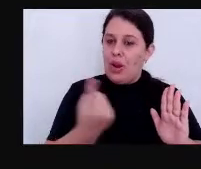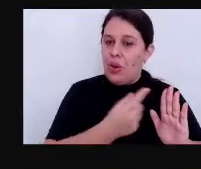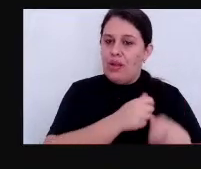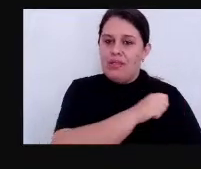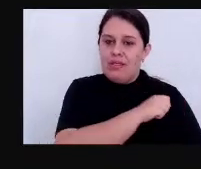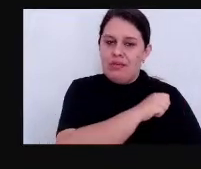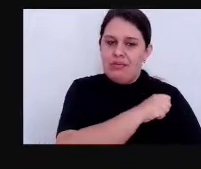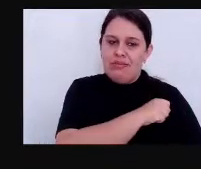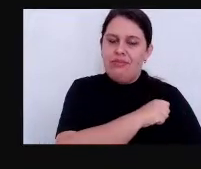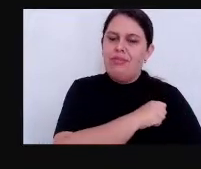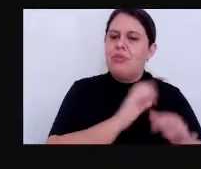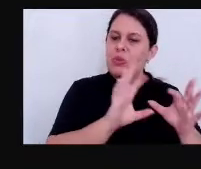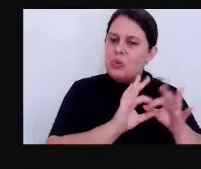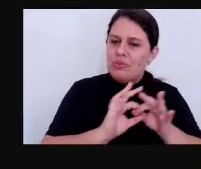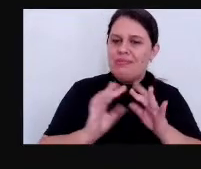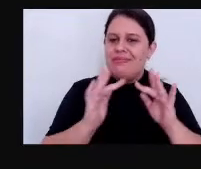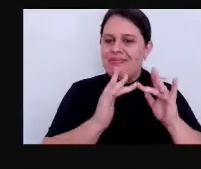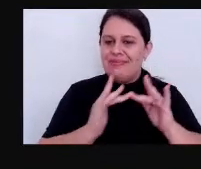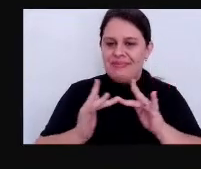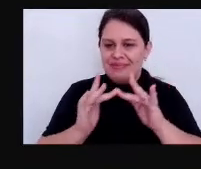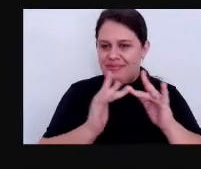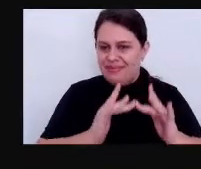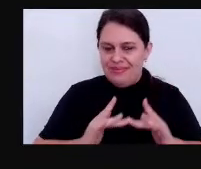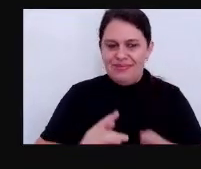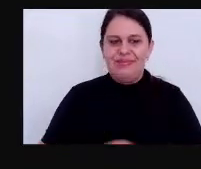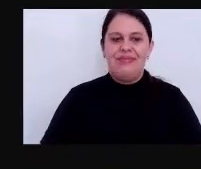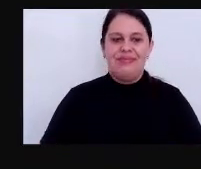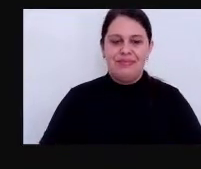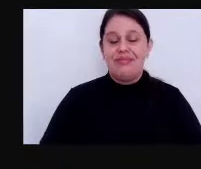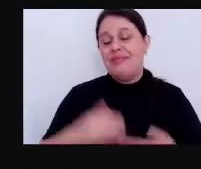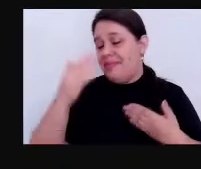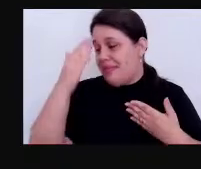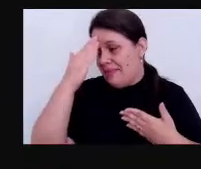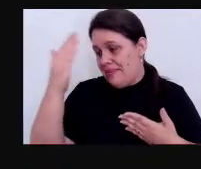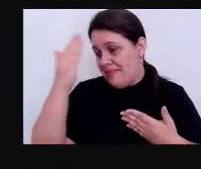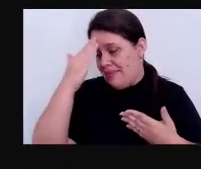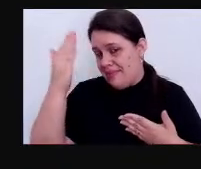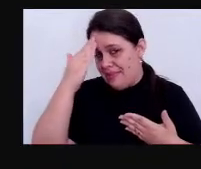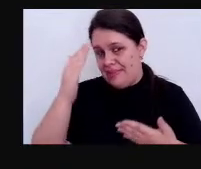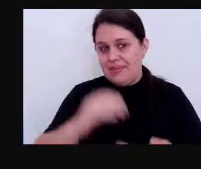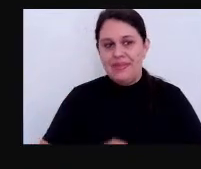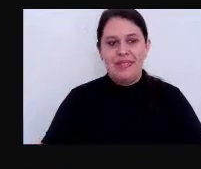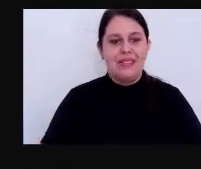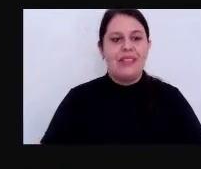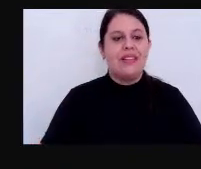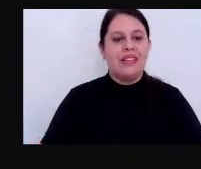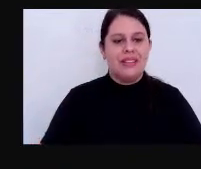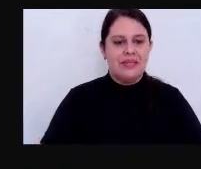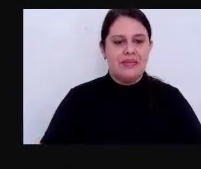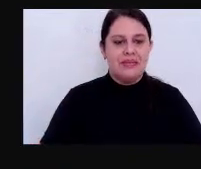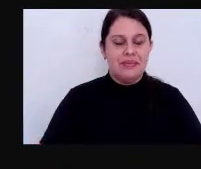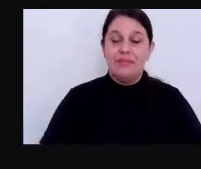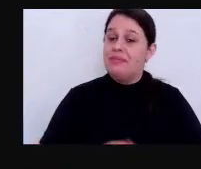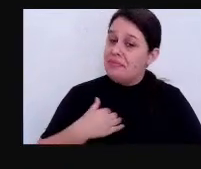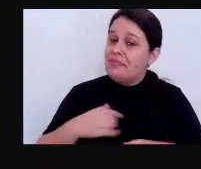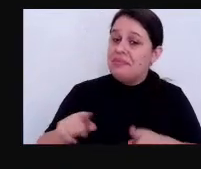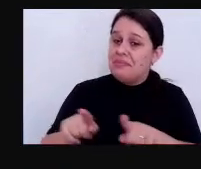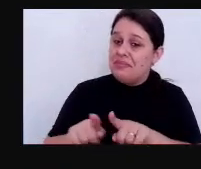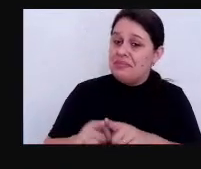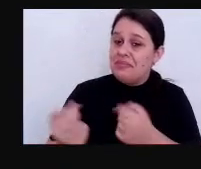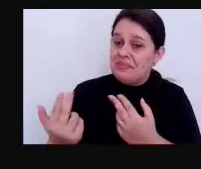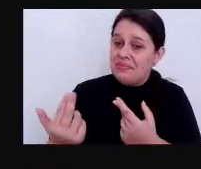better. Thank you. Heriberto, please. Me too. I can be reached at LinkedIn, Heriberto